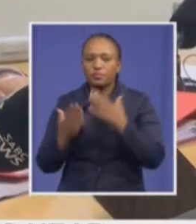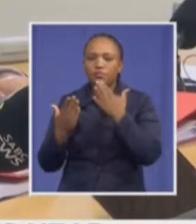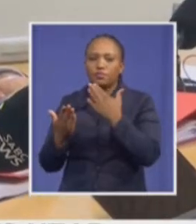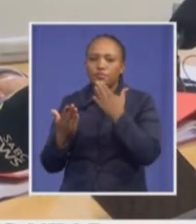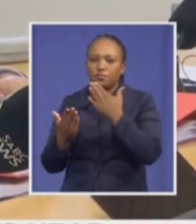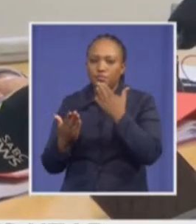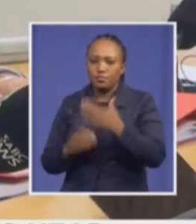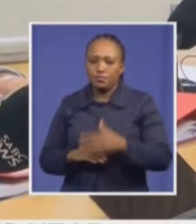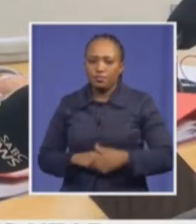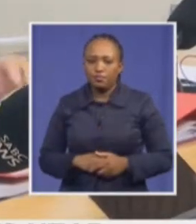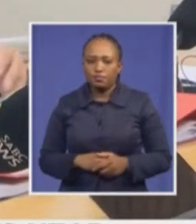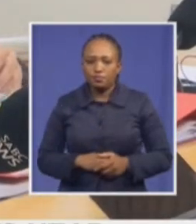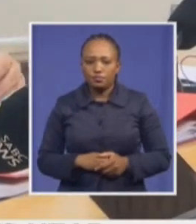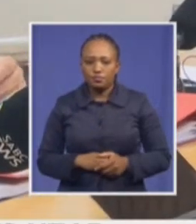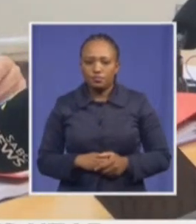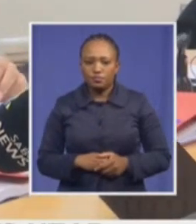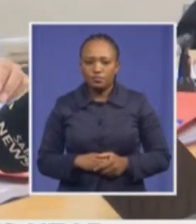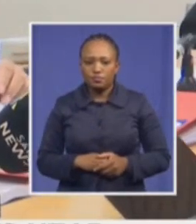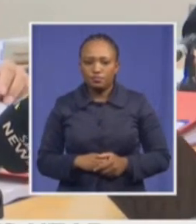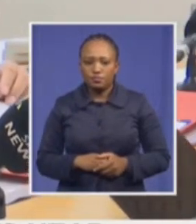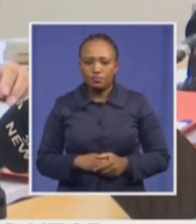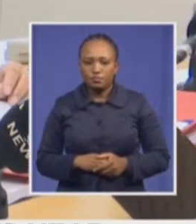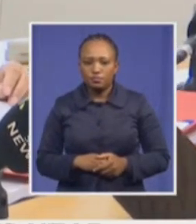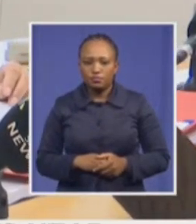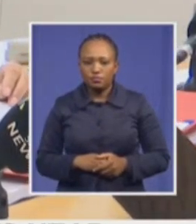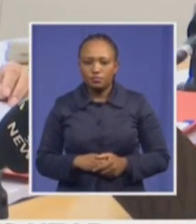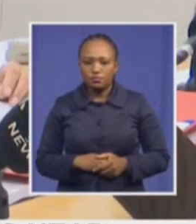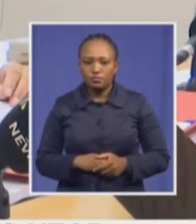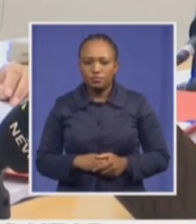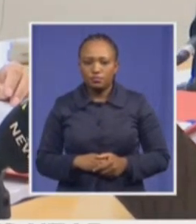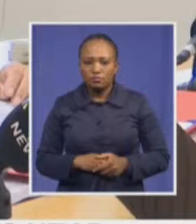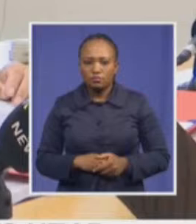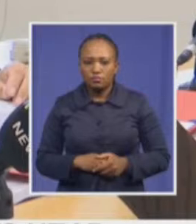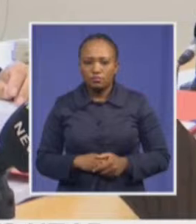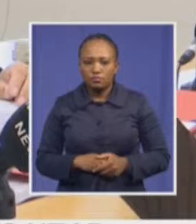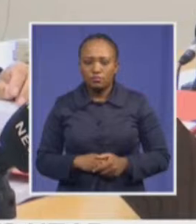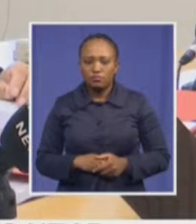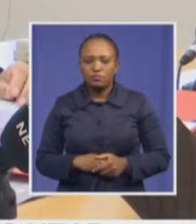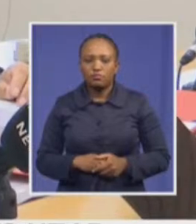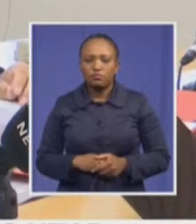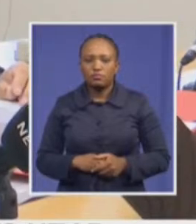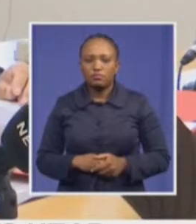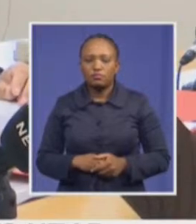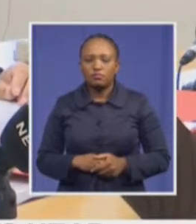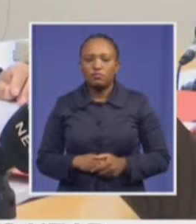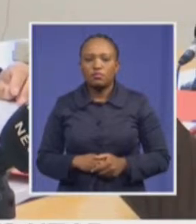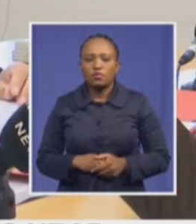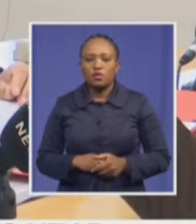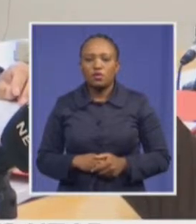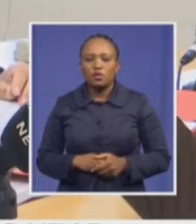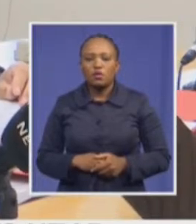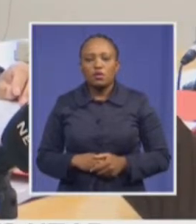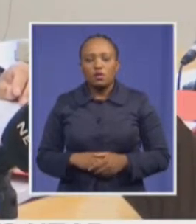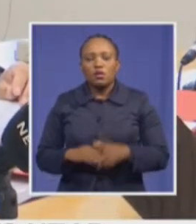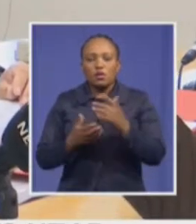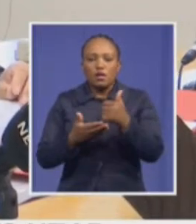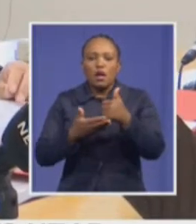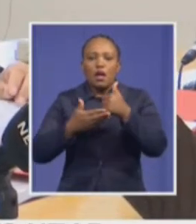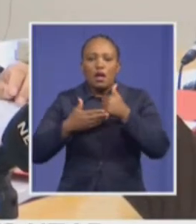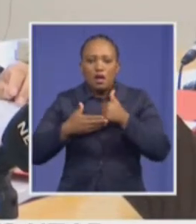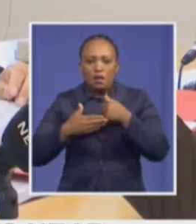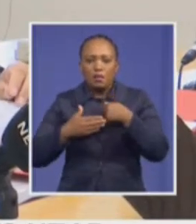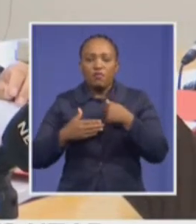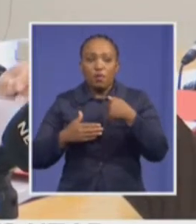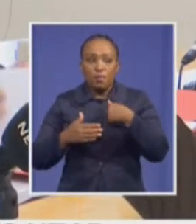I think that then that sort of puts to bed what I wanted to deal with on those relevant pages.